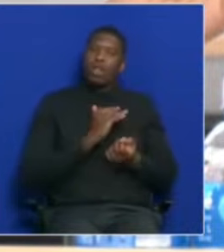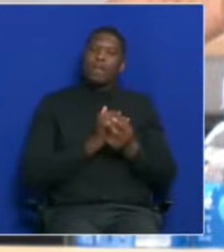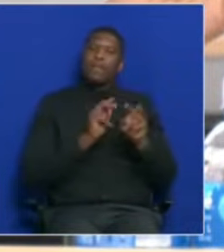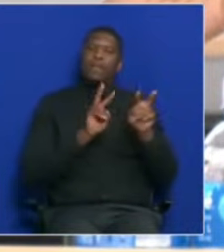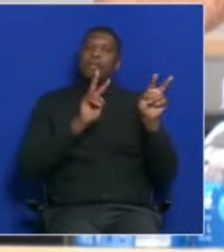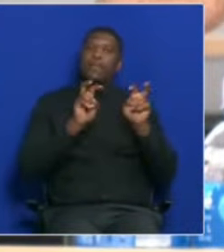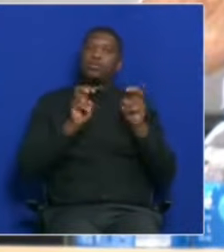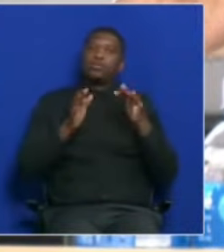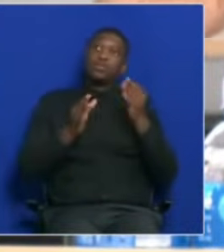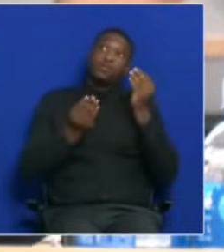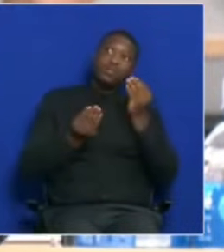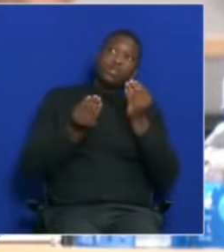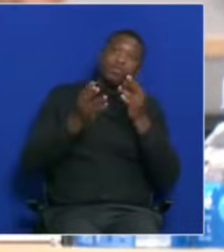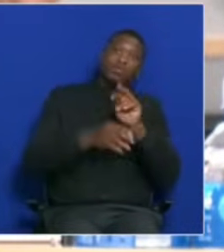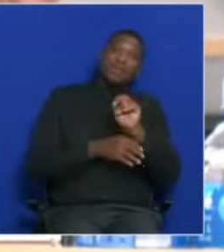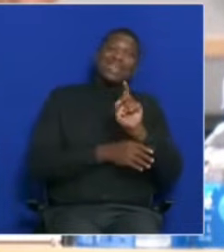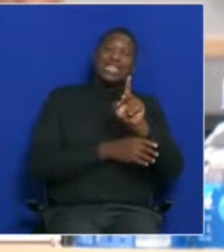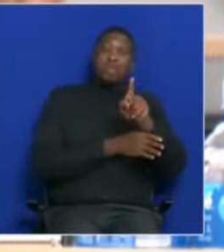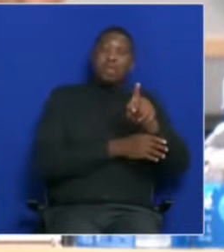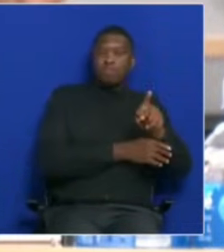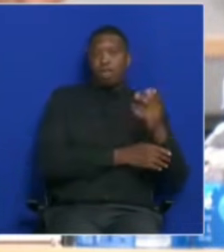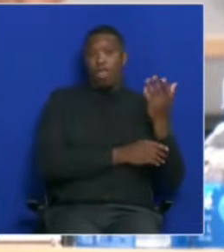then NDPP,